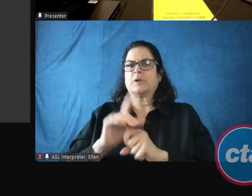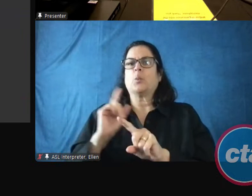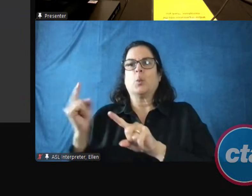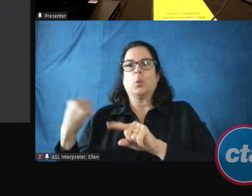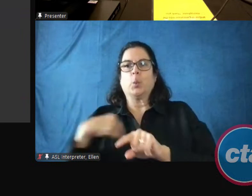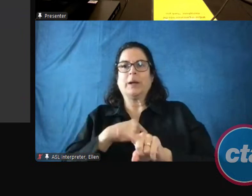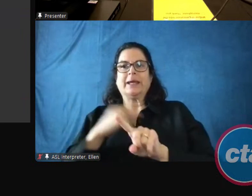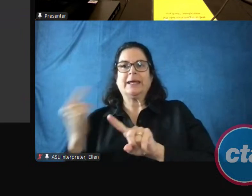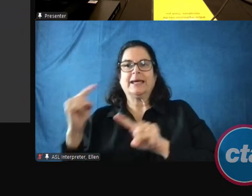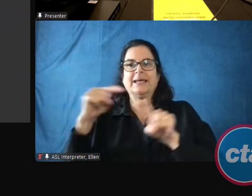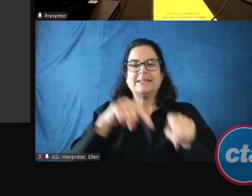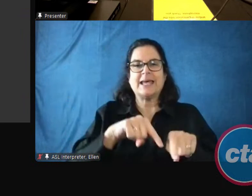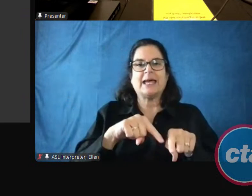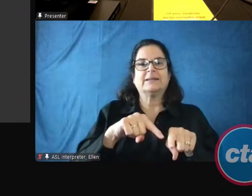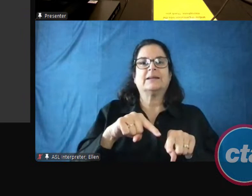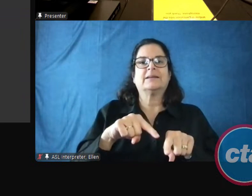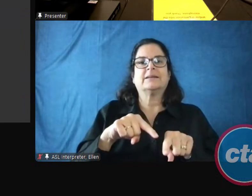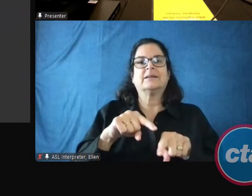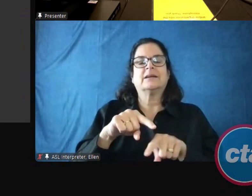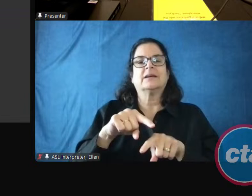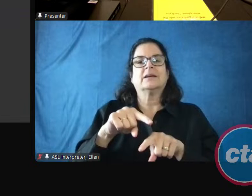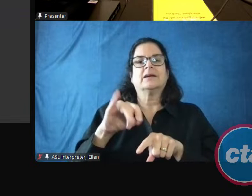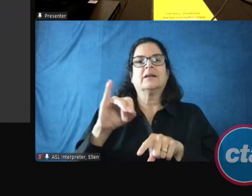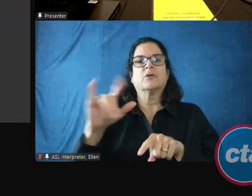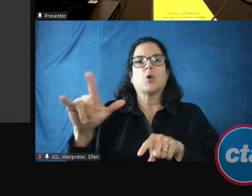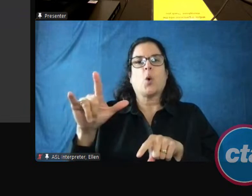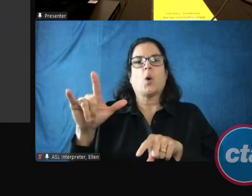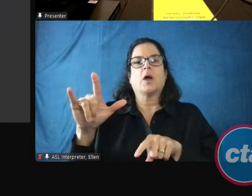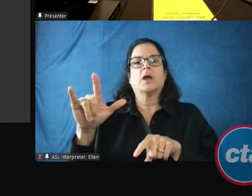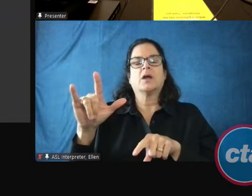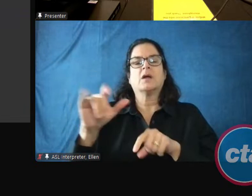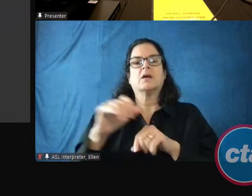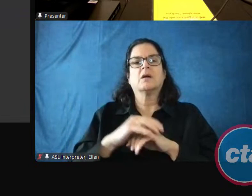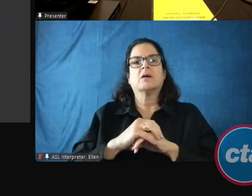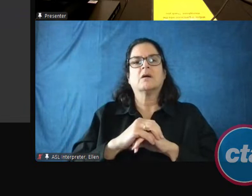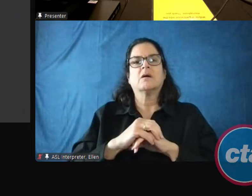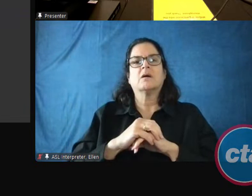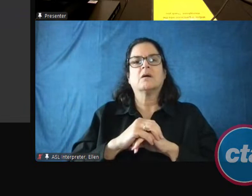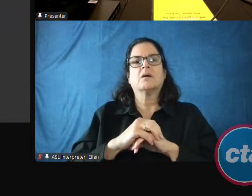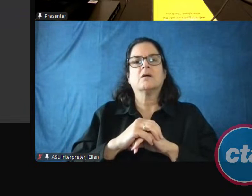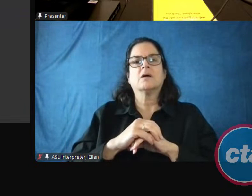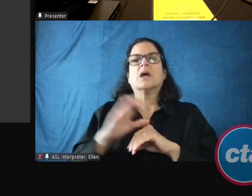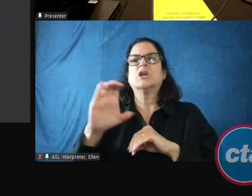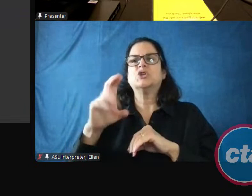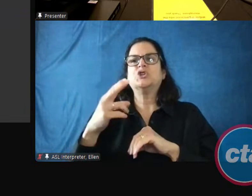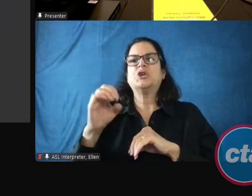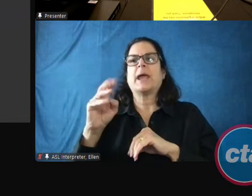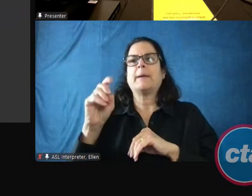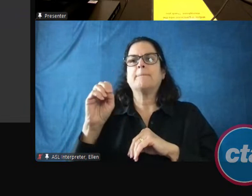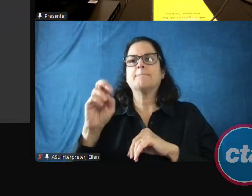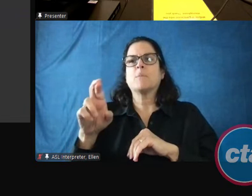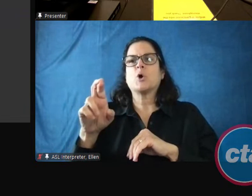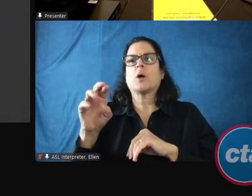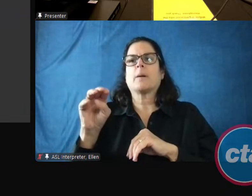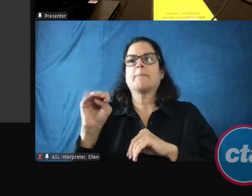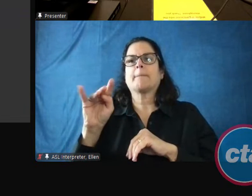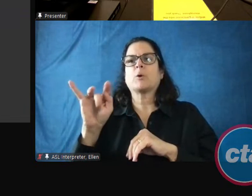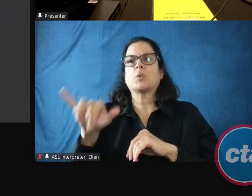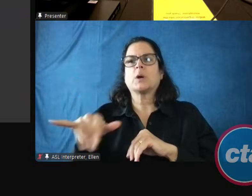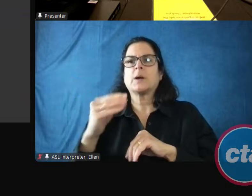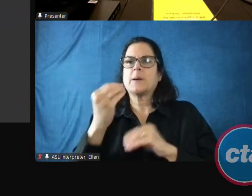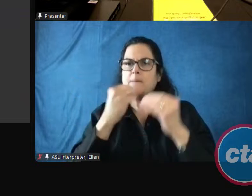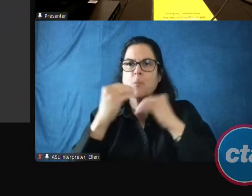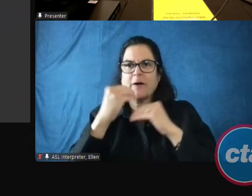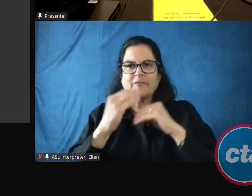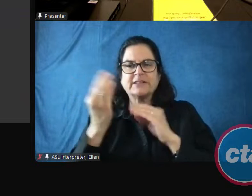Finally, we hosted 2 sessions of our monthly Driving Small Businesses the Distance webinar on accounting and taxes, and another on